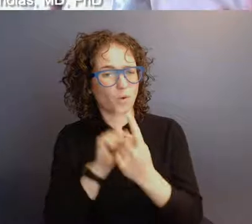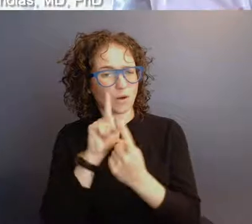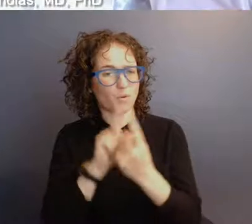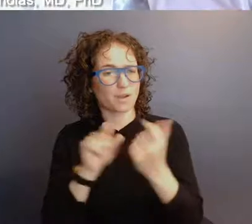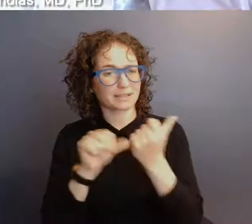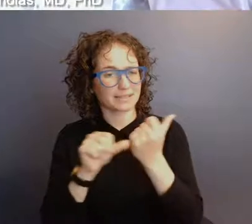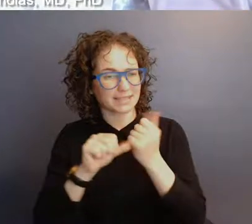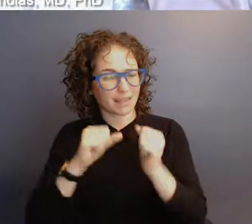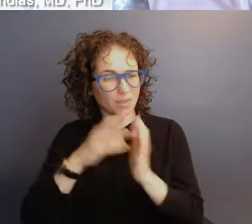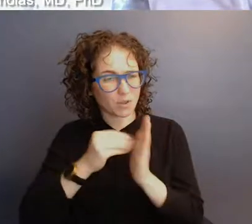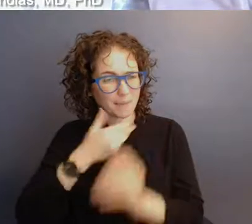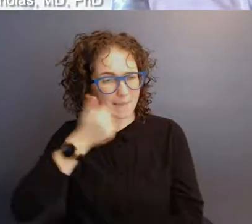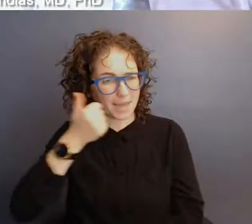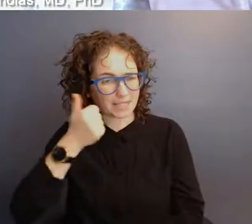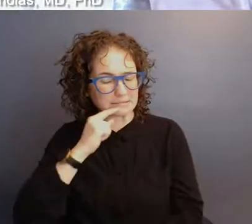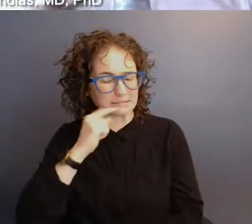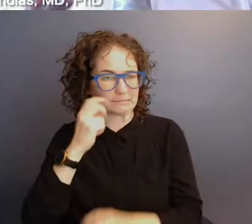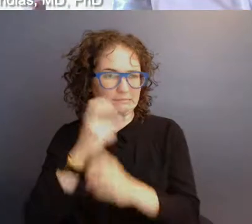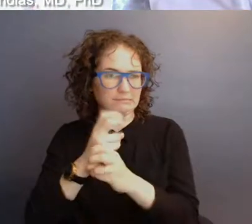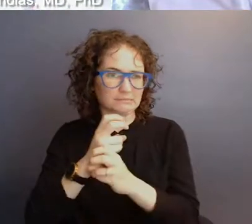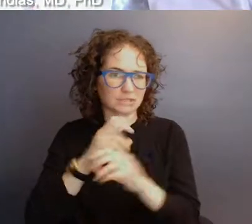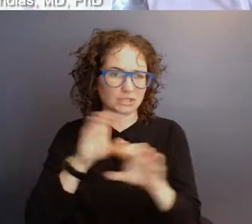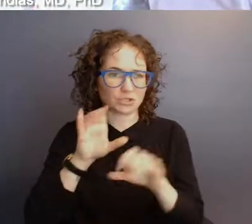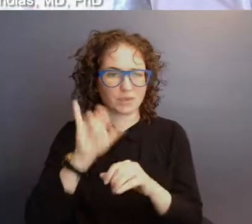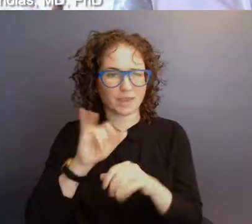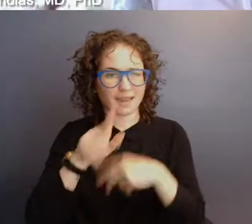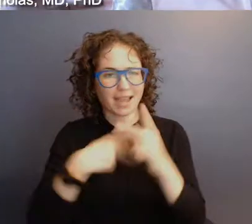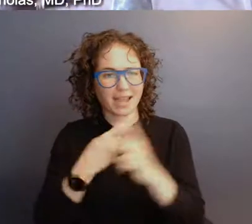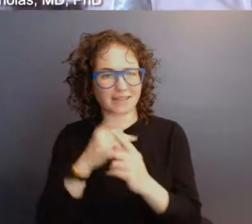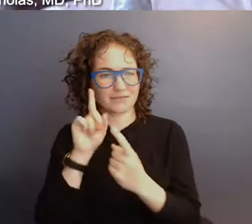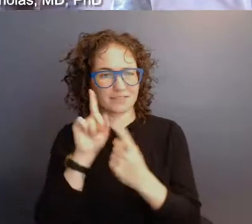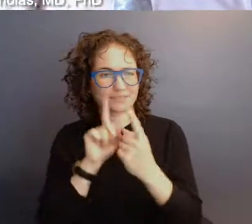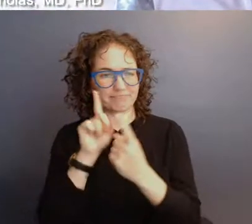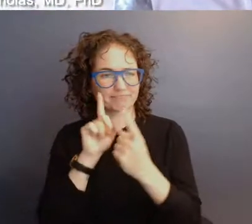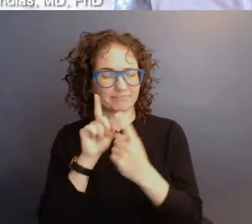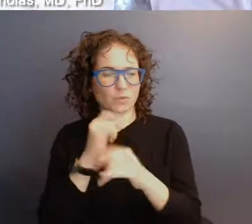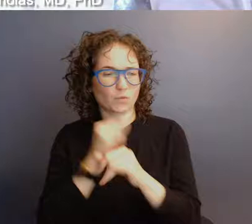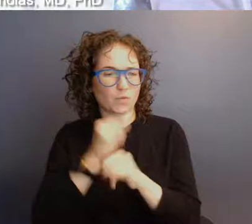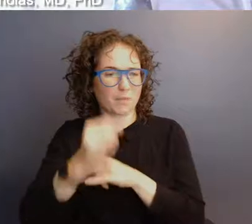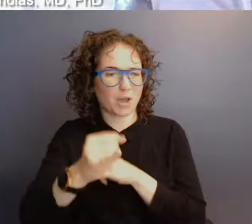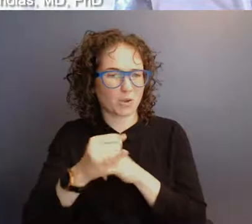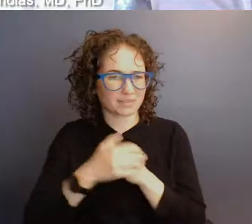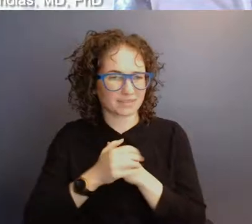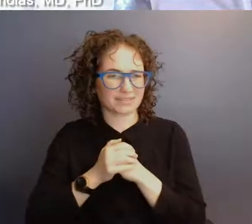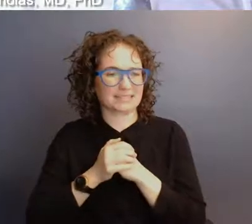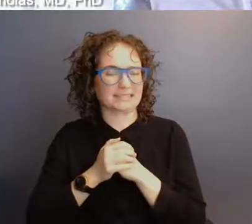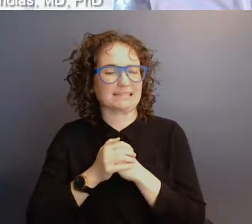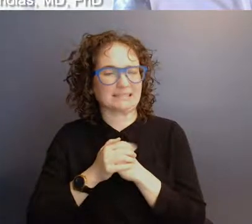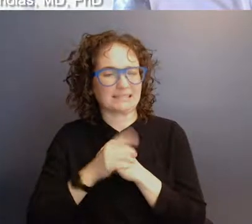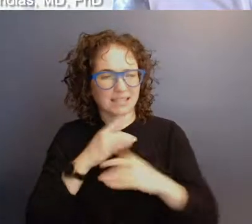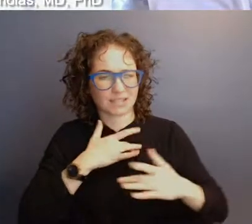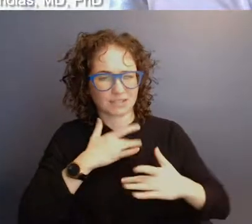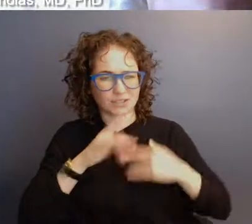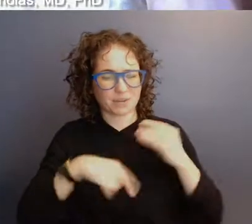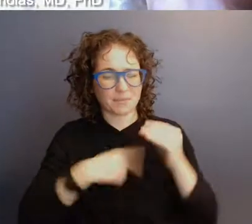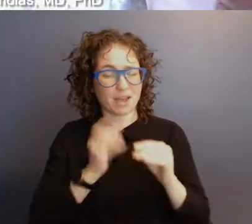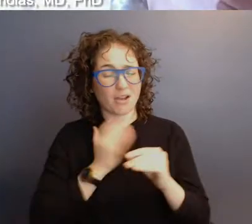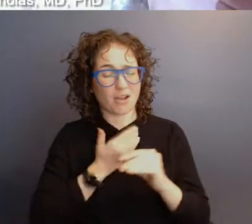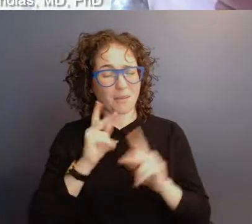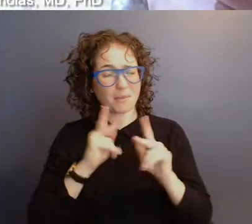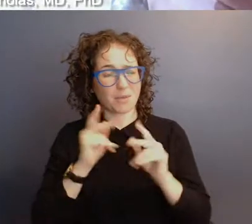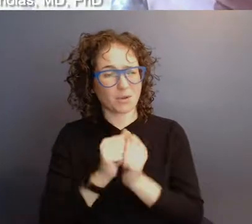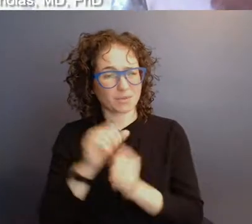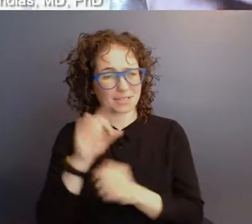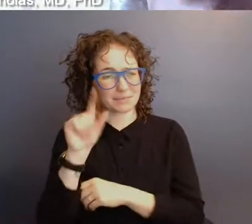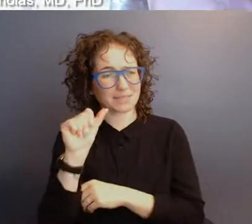And it's very difficult to do some of that assistance remotely. So I've been very concerned about our population with disabilities because of the